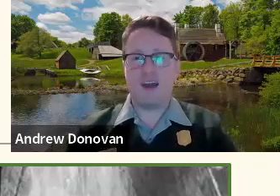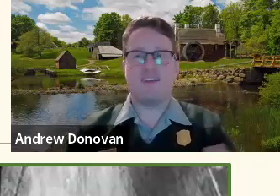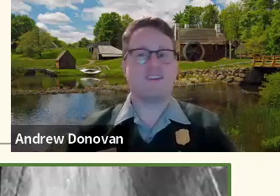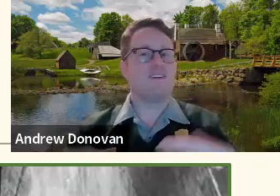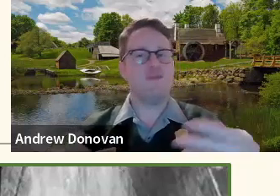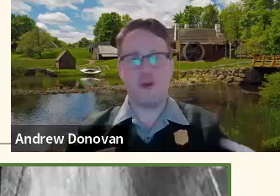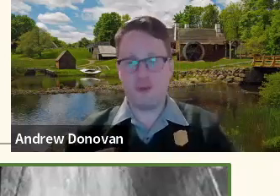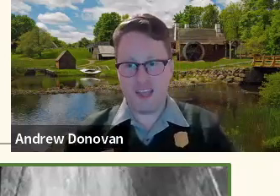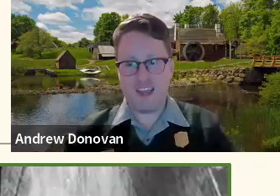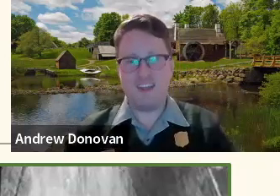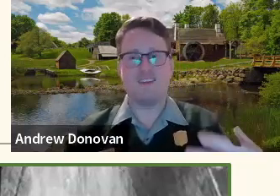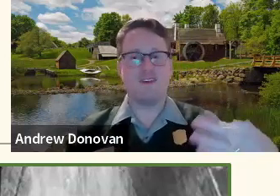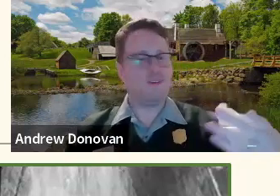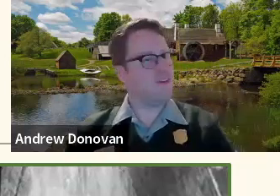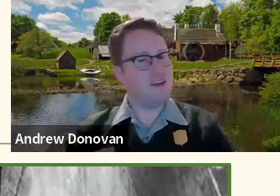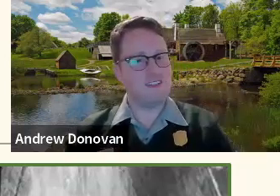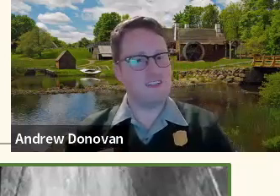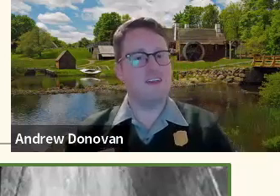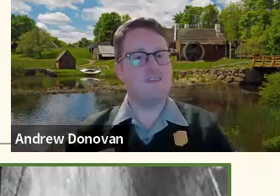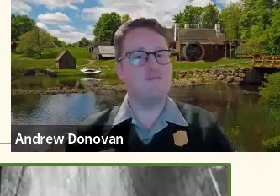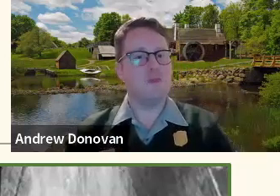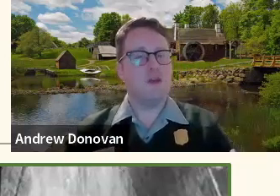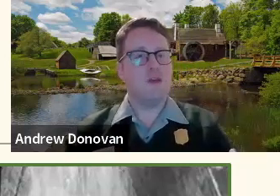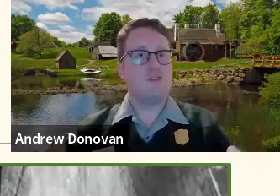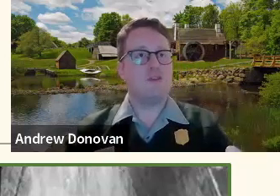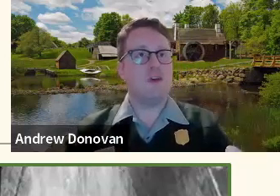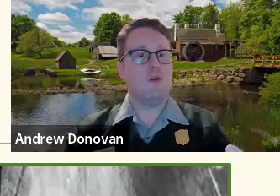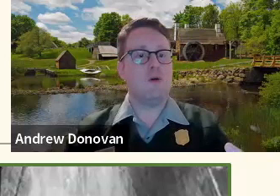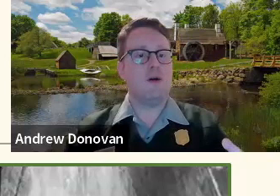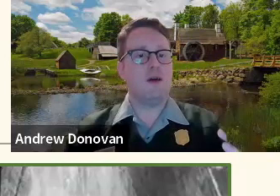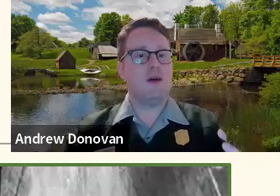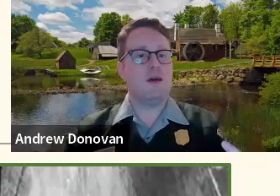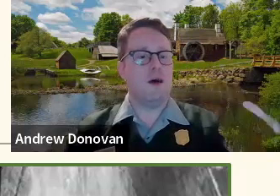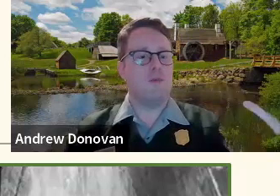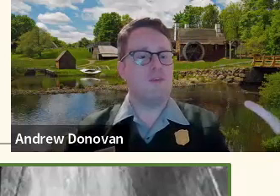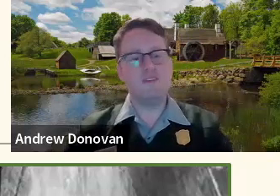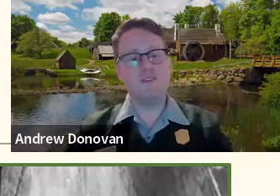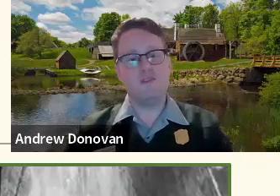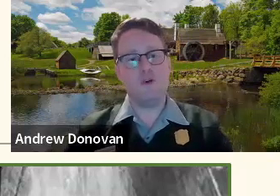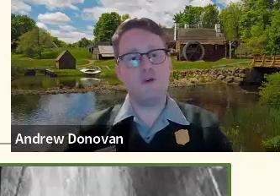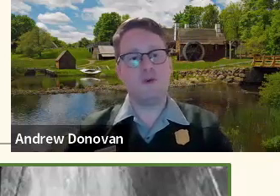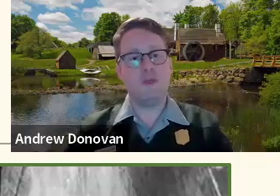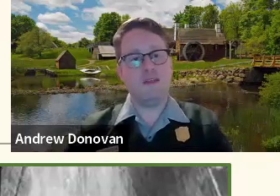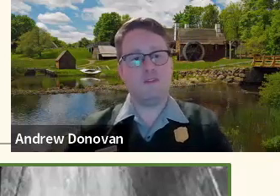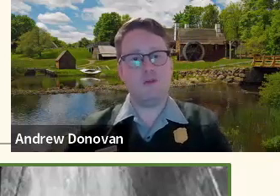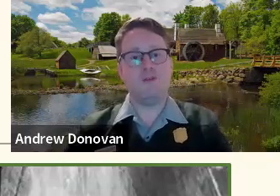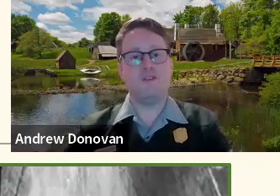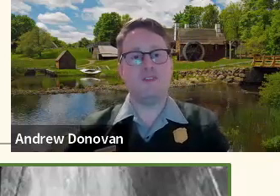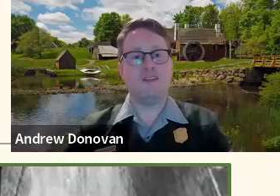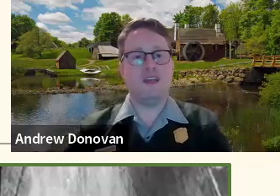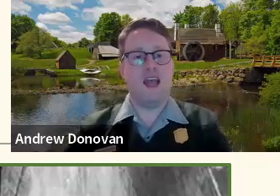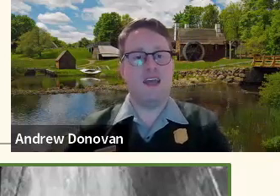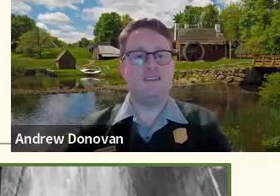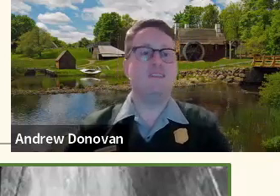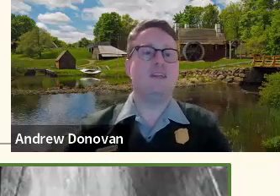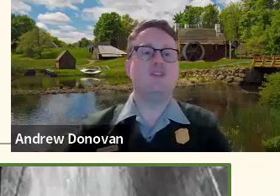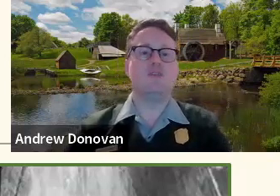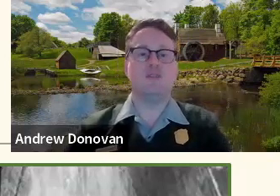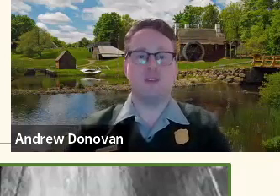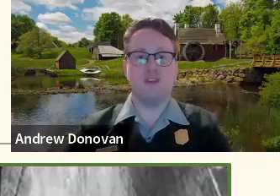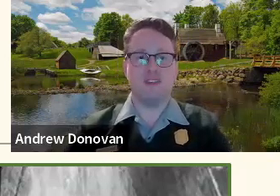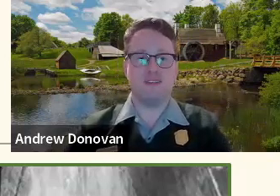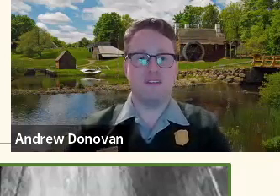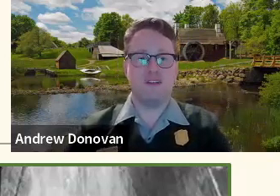going to come right back. They're going to form again. They're going to fight us again. So prisoners of war were being sold